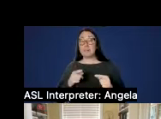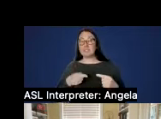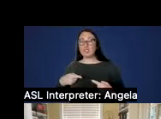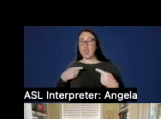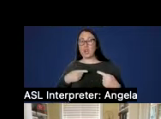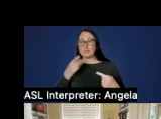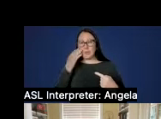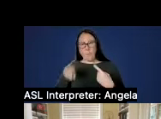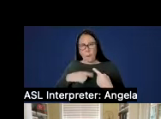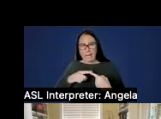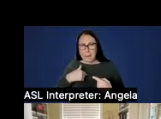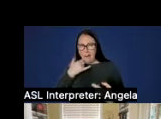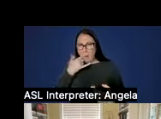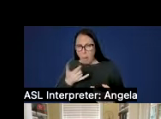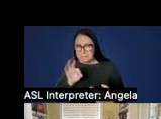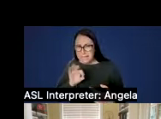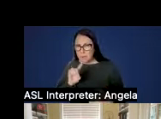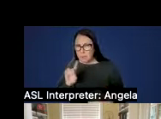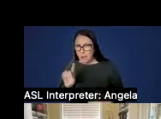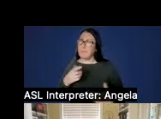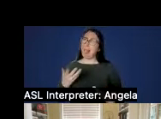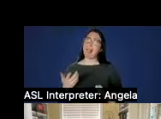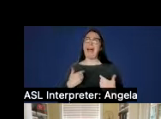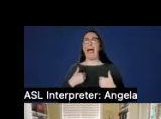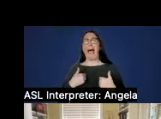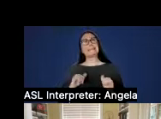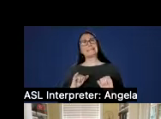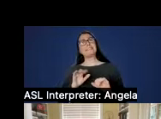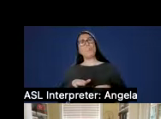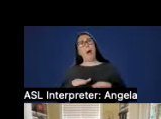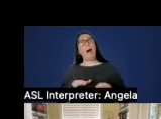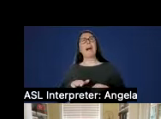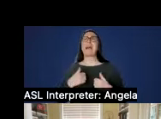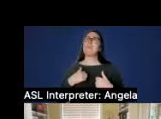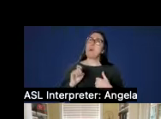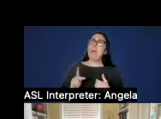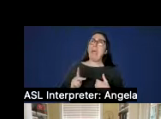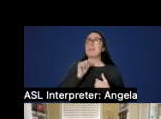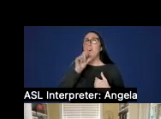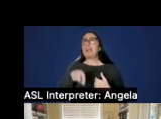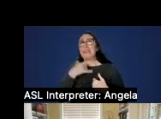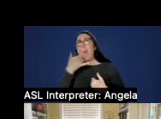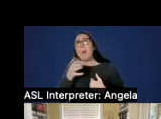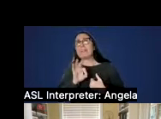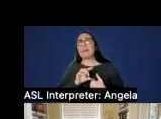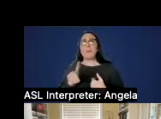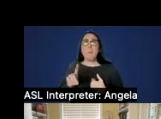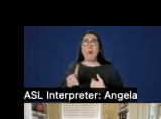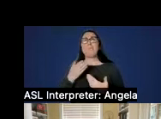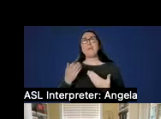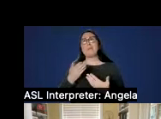call 911, like, well, I can still walk, or I'm okay, I don't need to call 911. Maybe I'll just bring myself to the hospital.